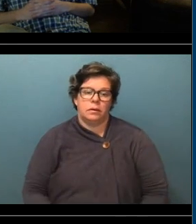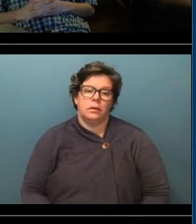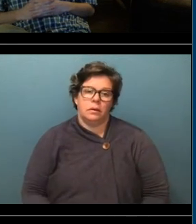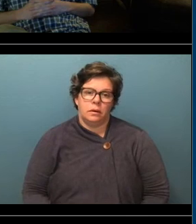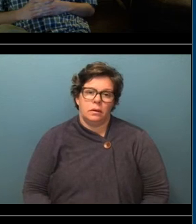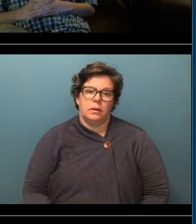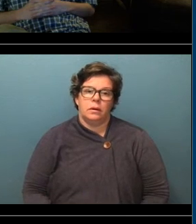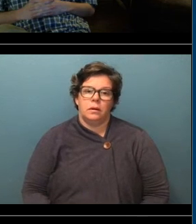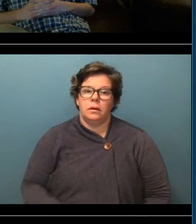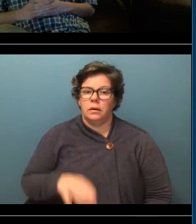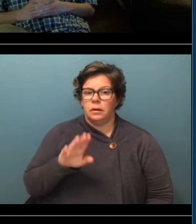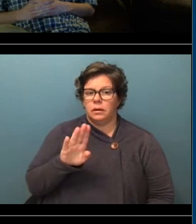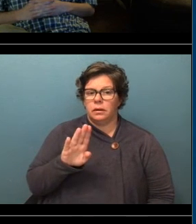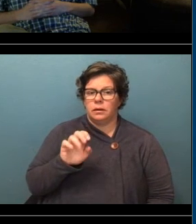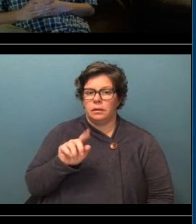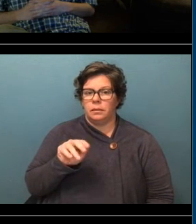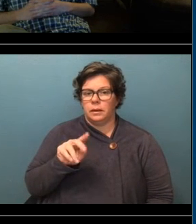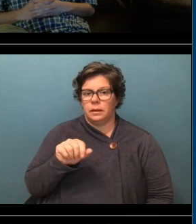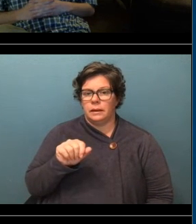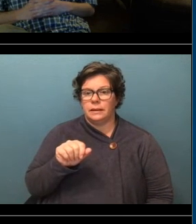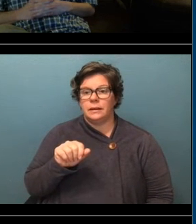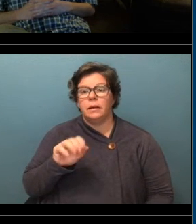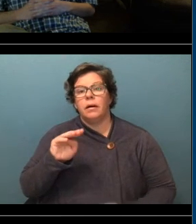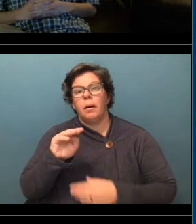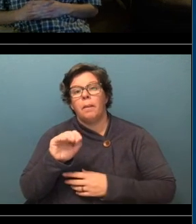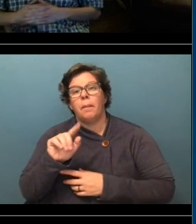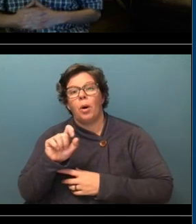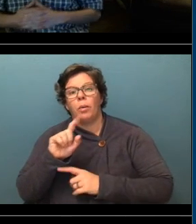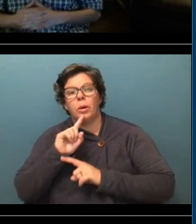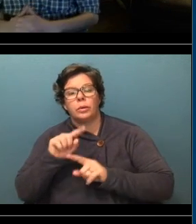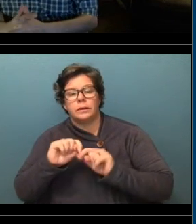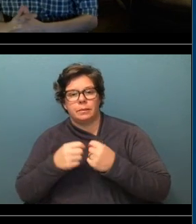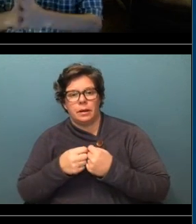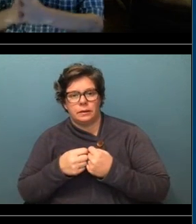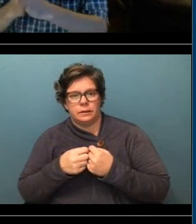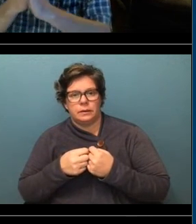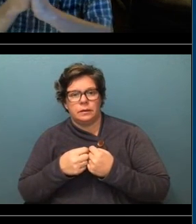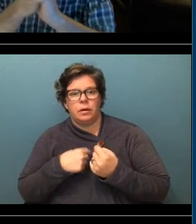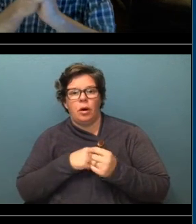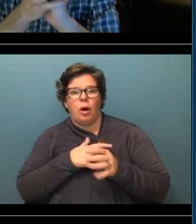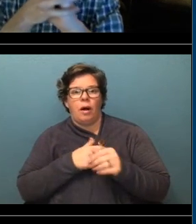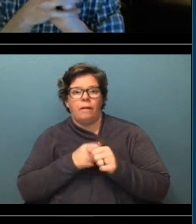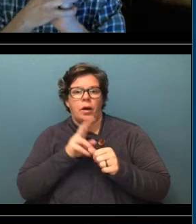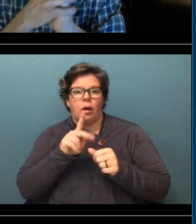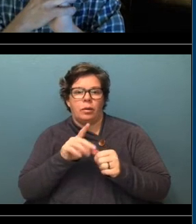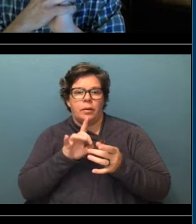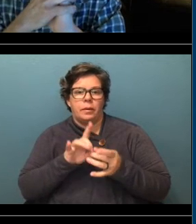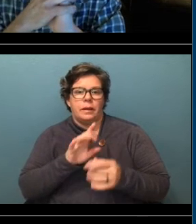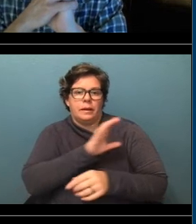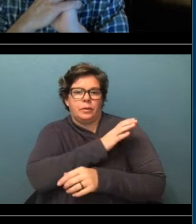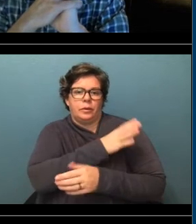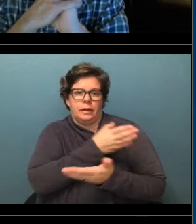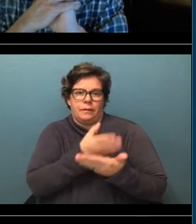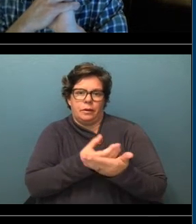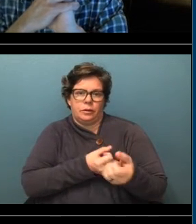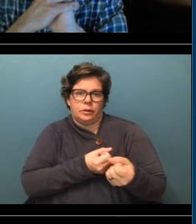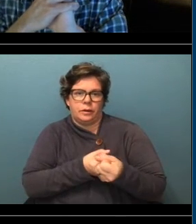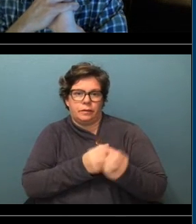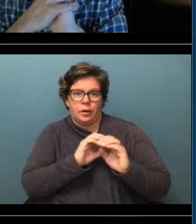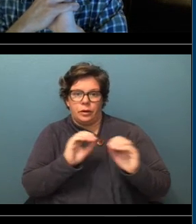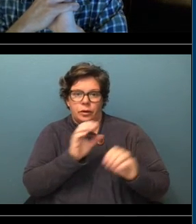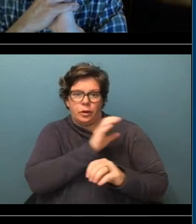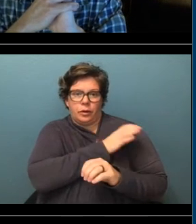For the mobile response teams, we base our follow-up on clinical justification. If there's no